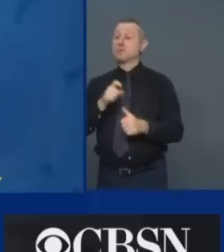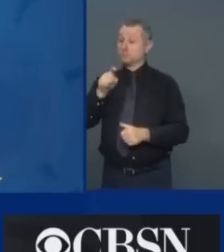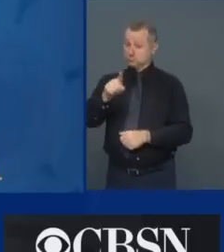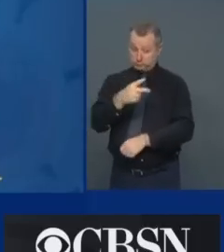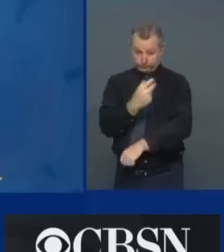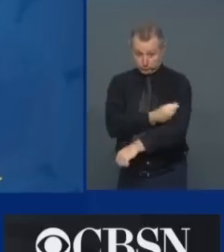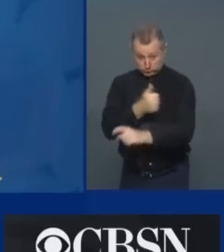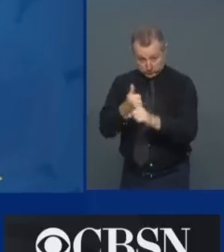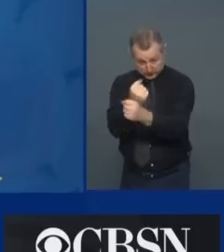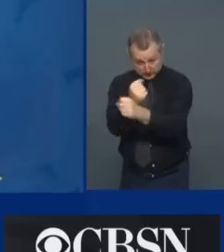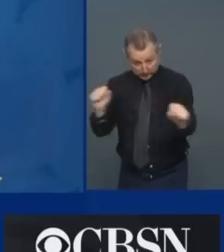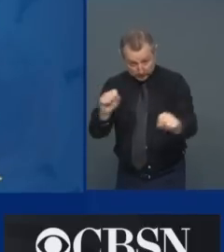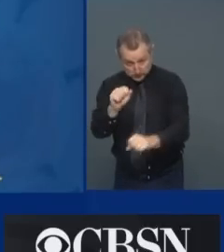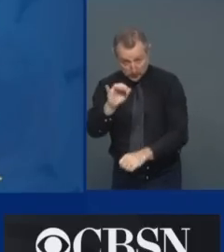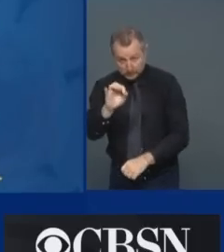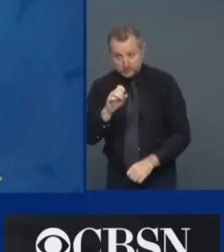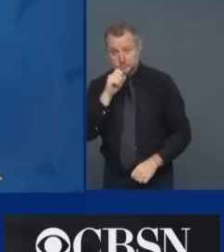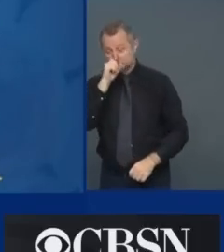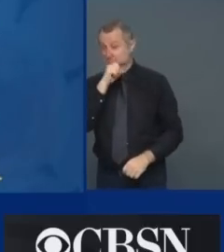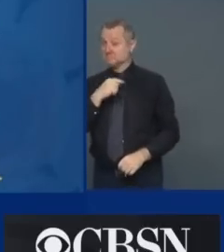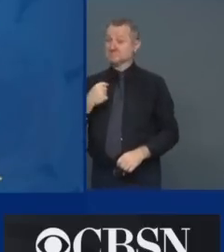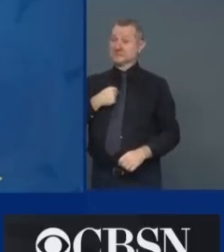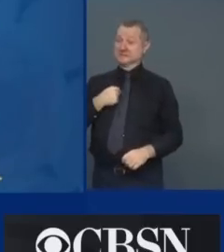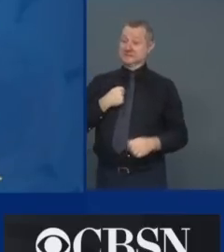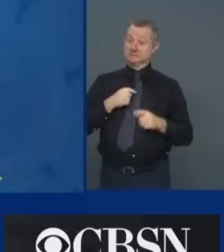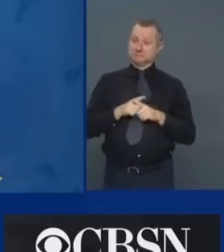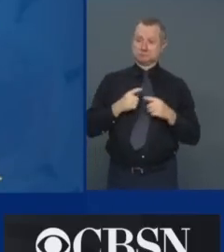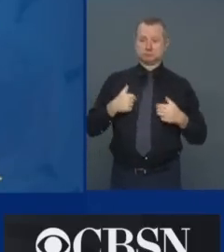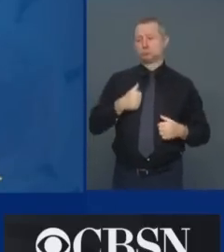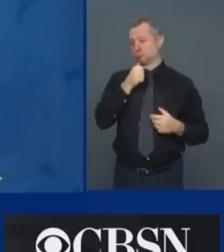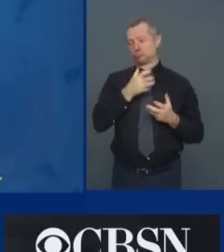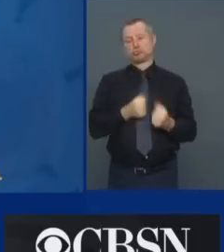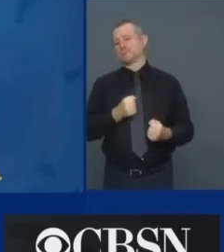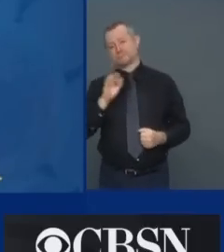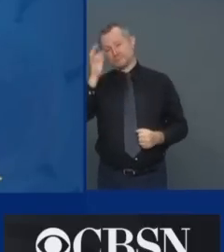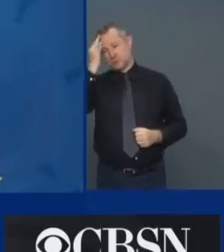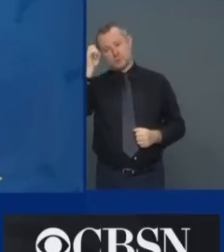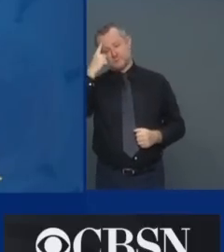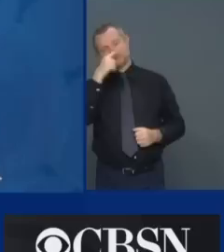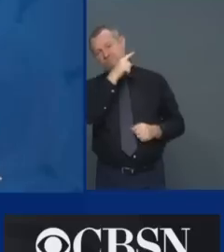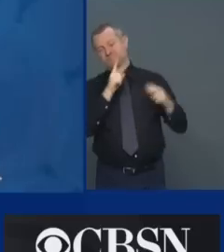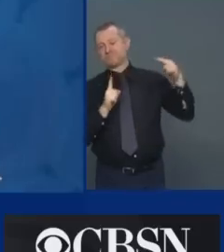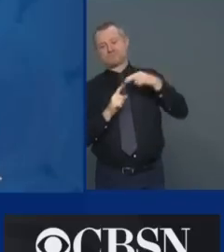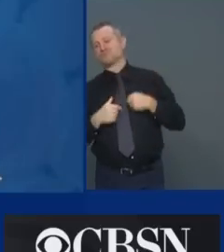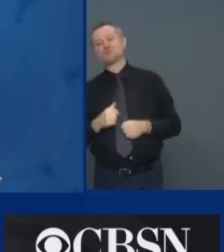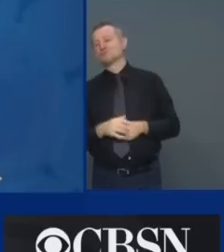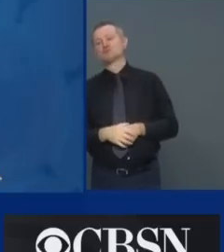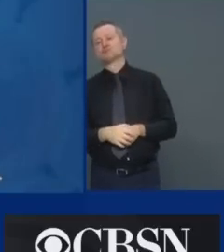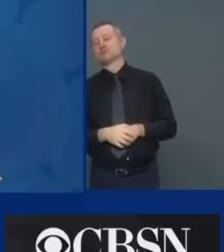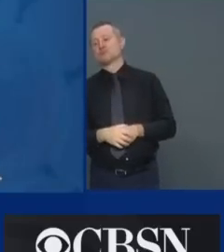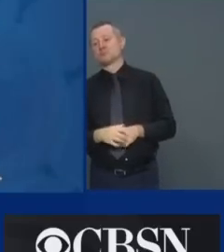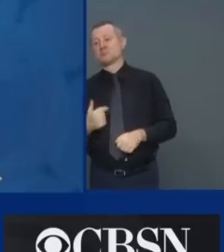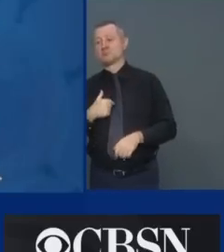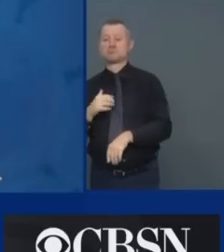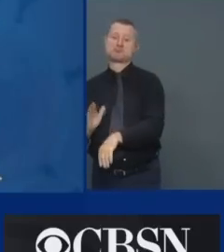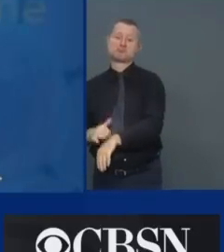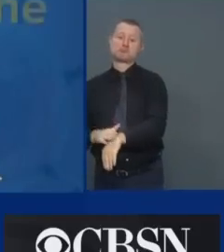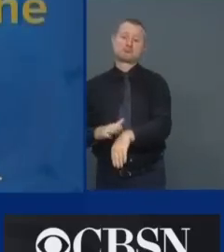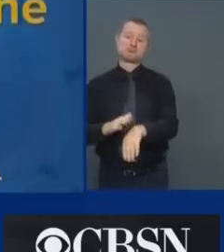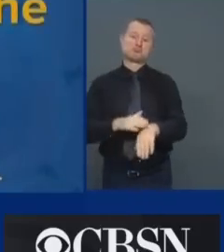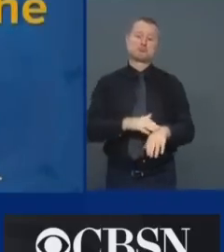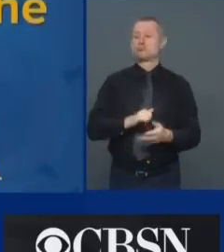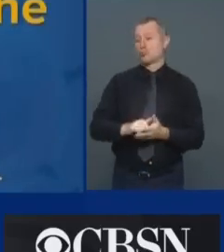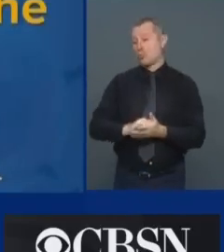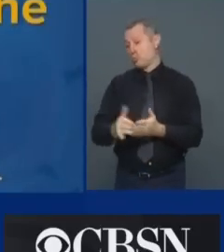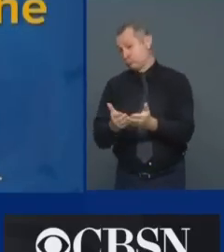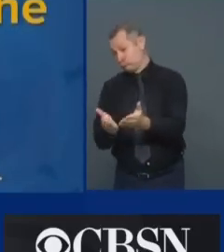going to trust the federal government's opinion. And I wouldn't recommend to New Yorkers based on the federal government's